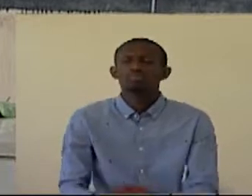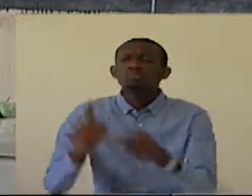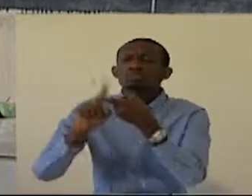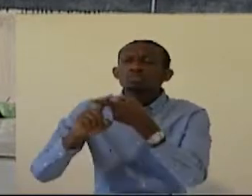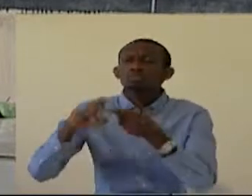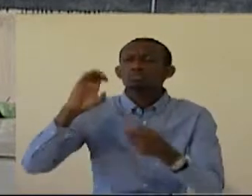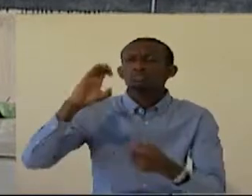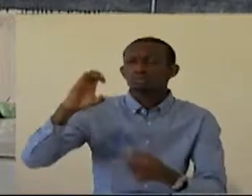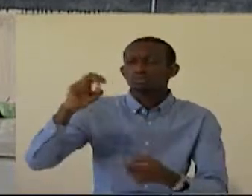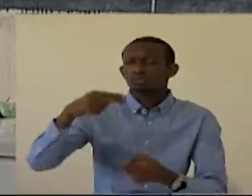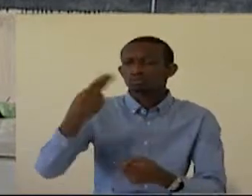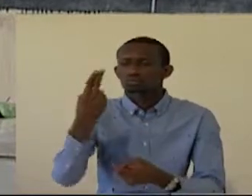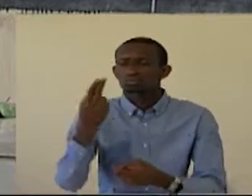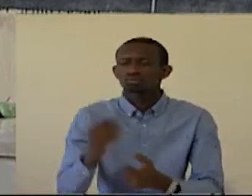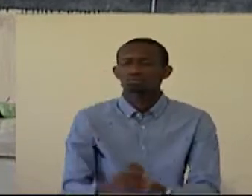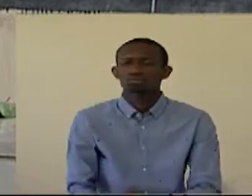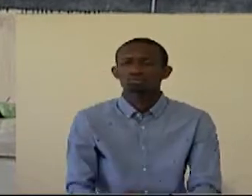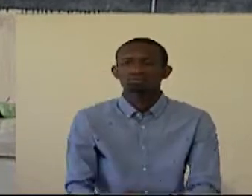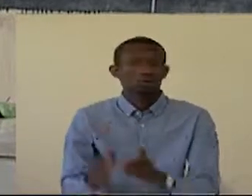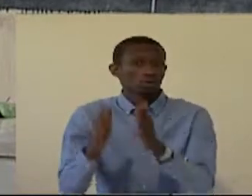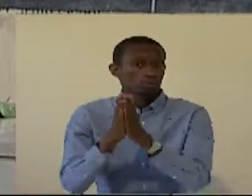plus CH2O and